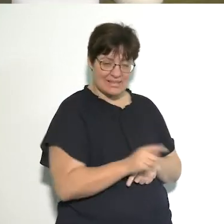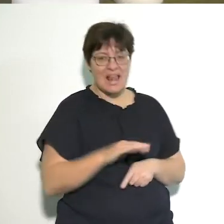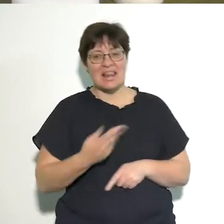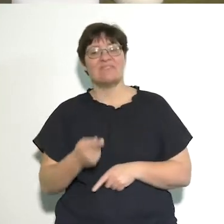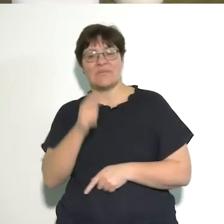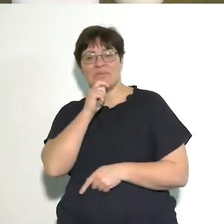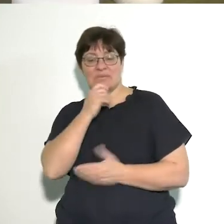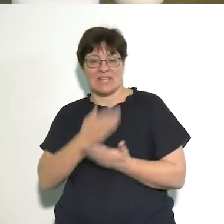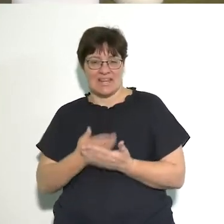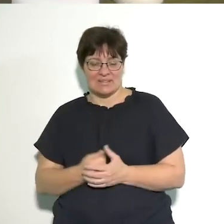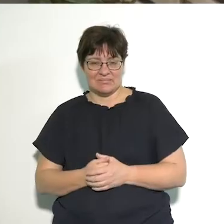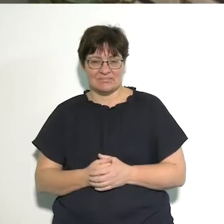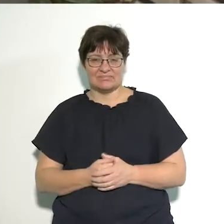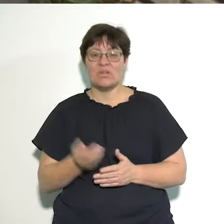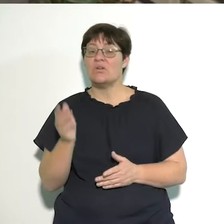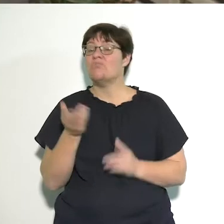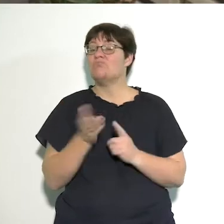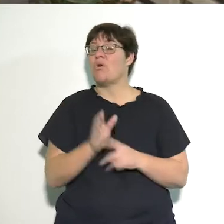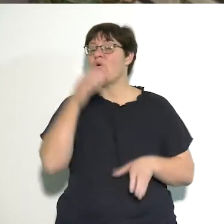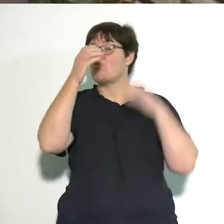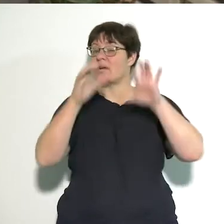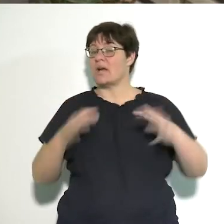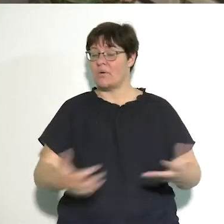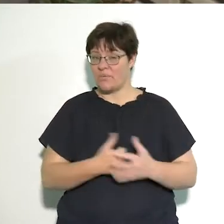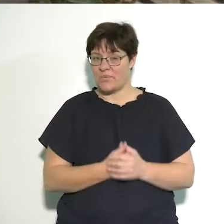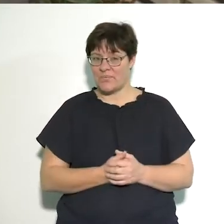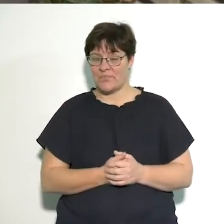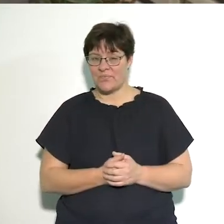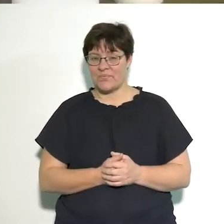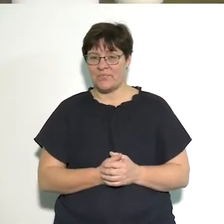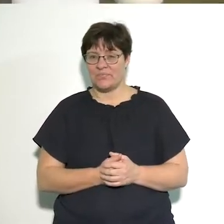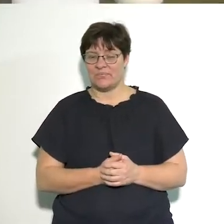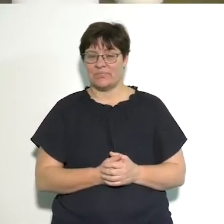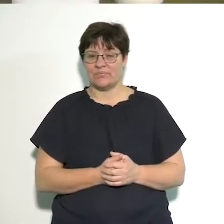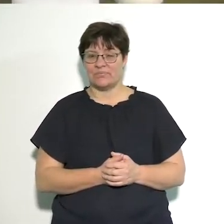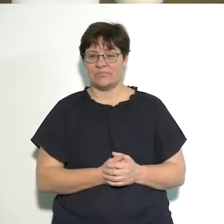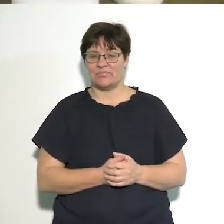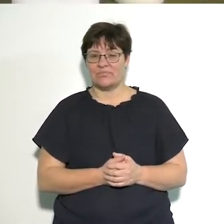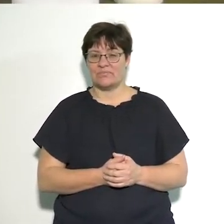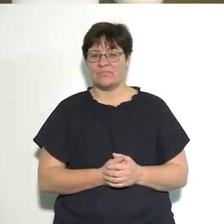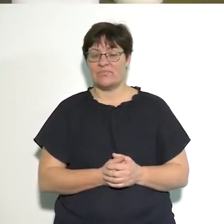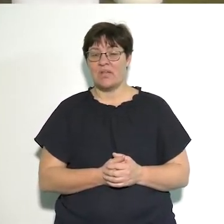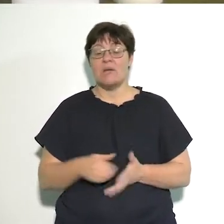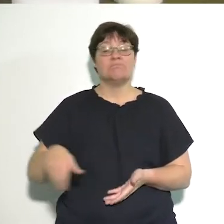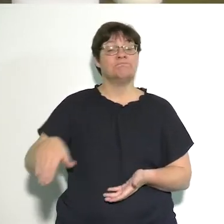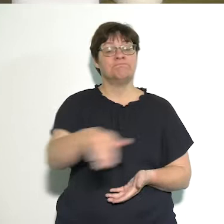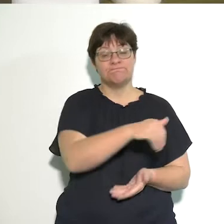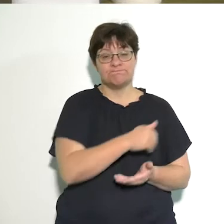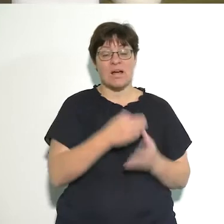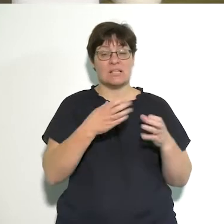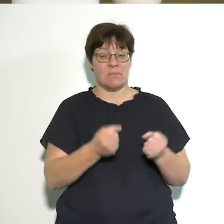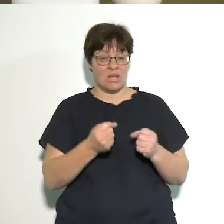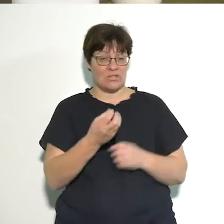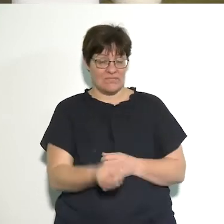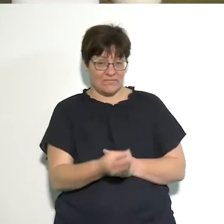also very handy. Let me show you how to create this. Very simple. When you have your collection of